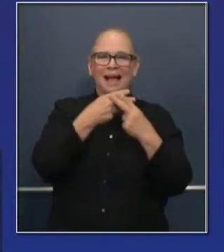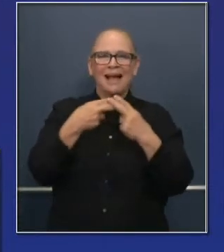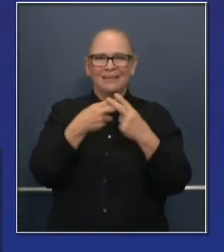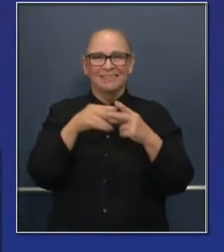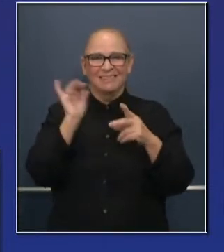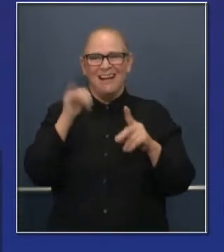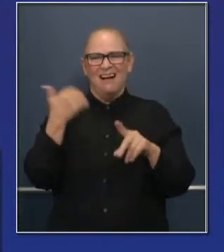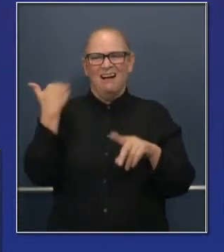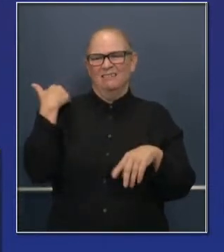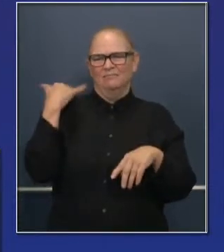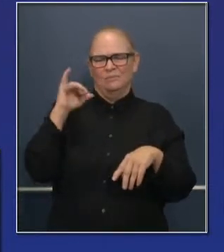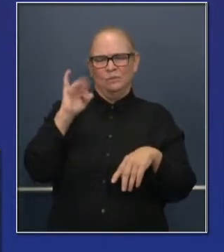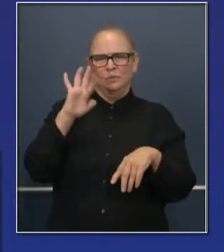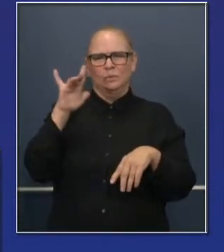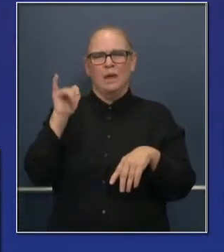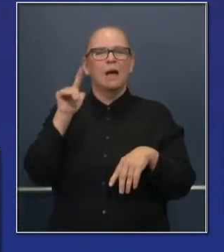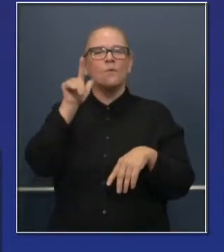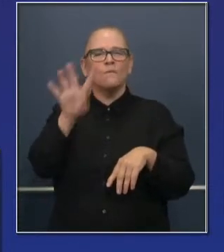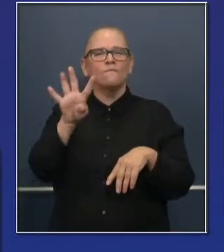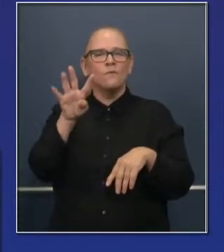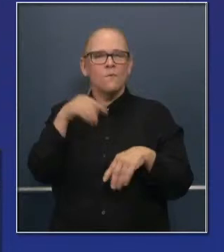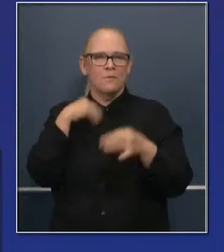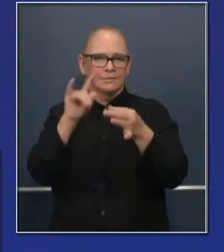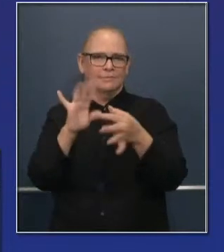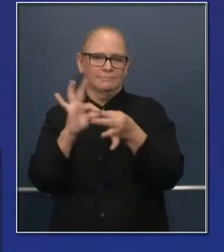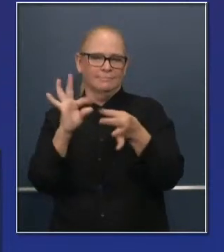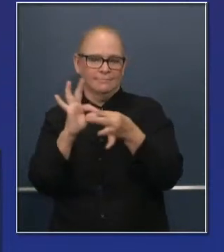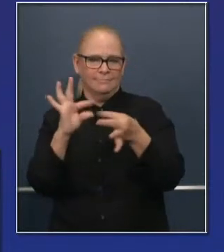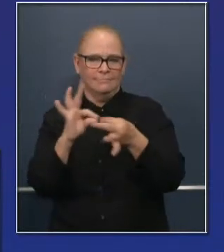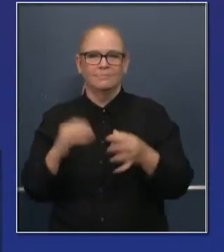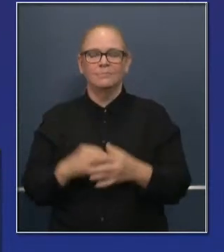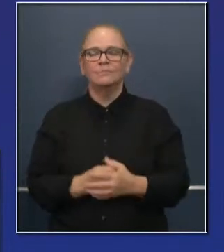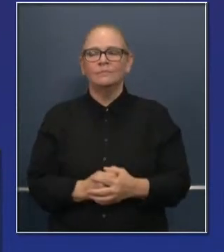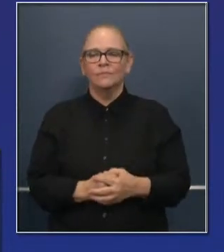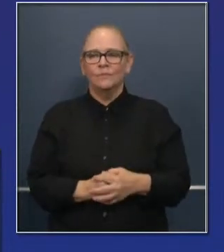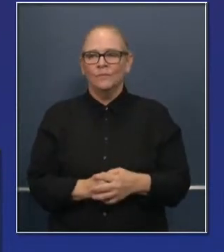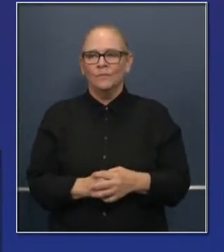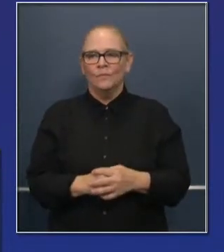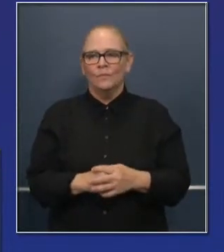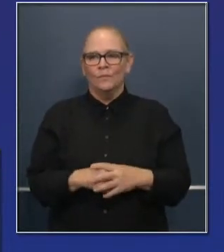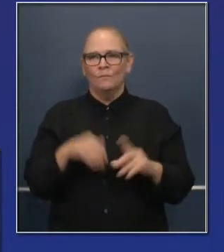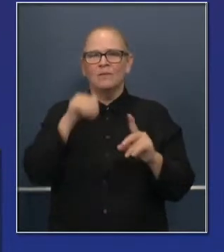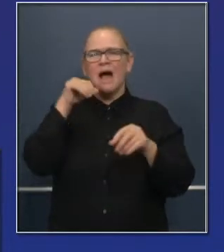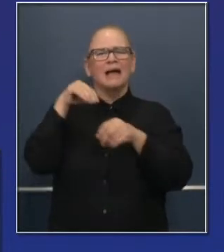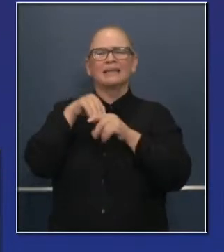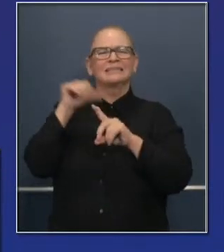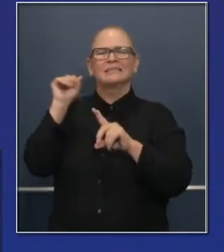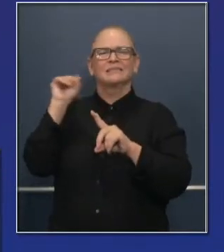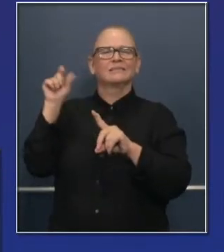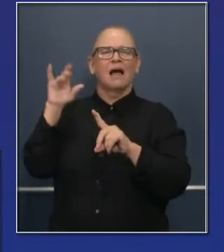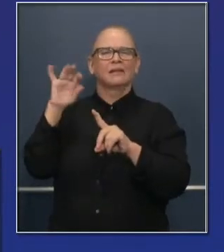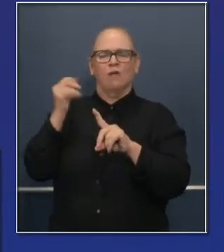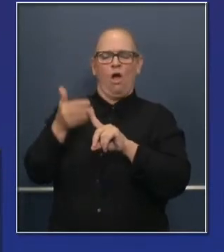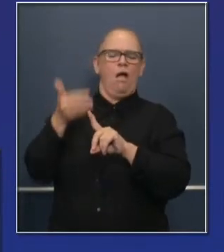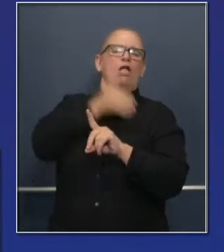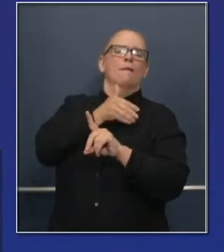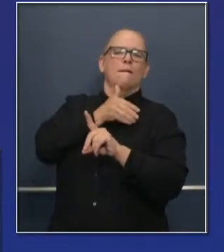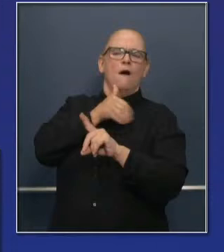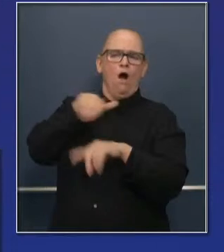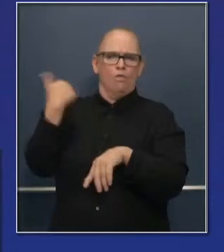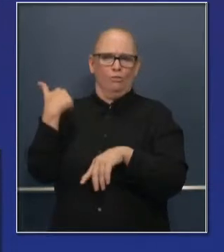24th of July, not the presentation in Stockton last week. The 7-day positivity